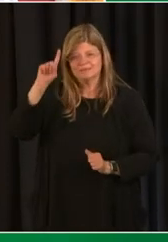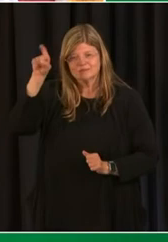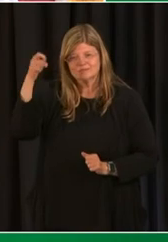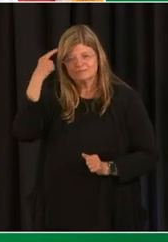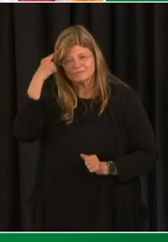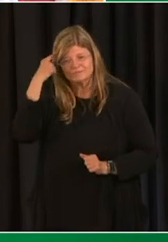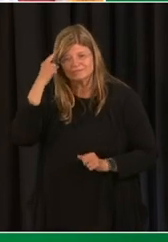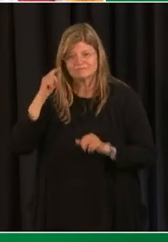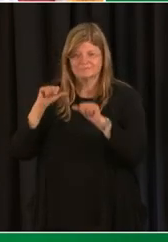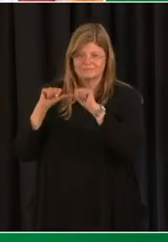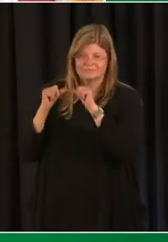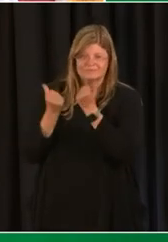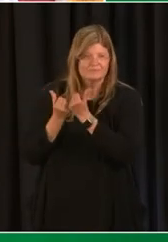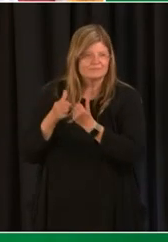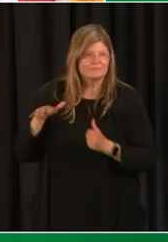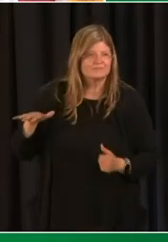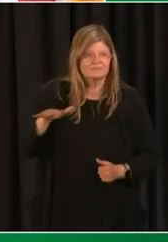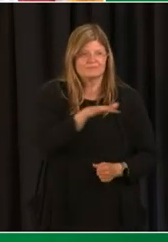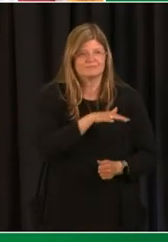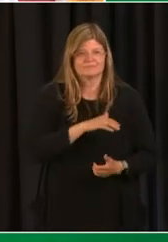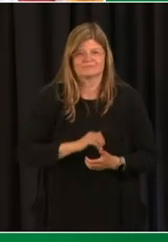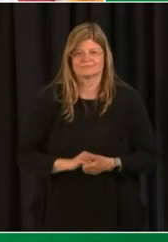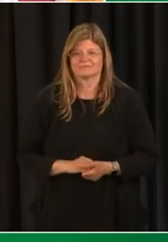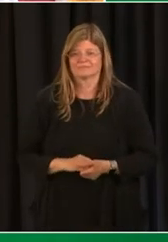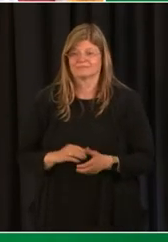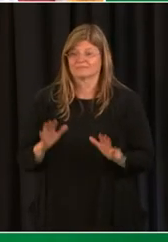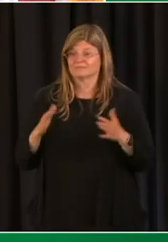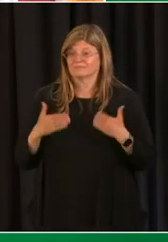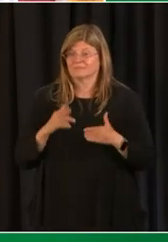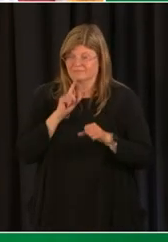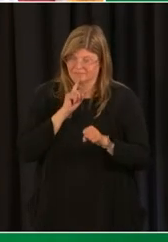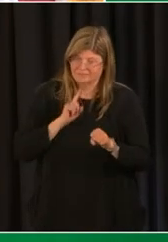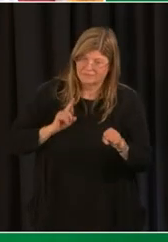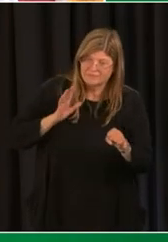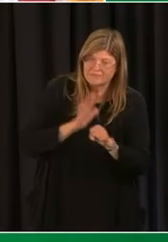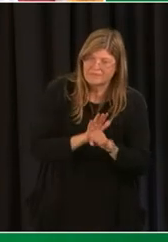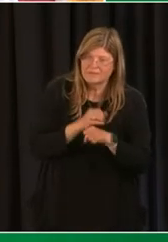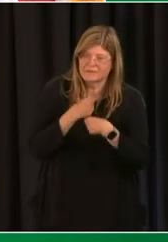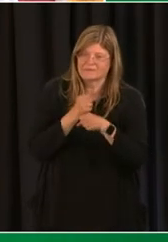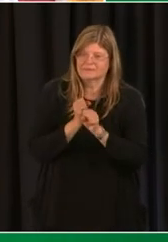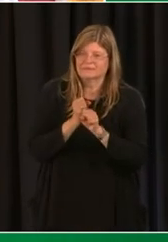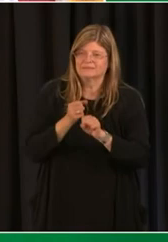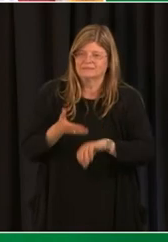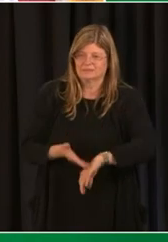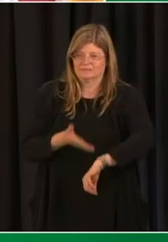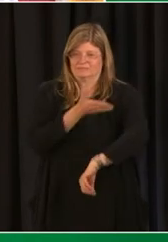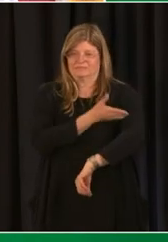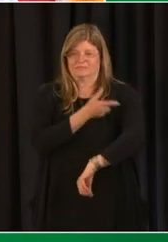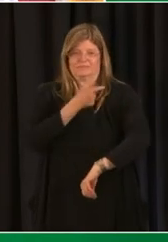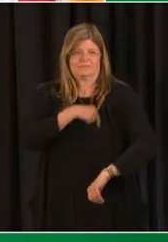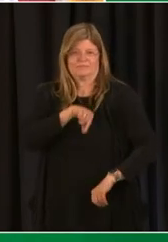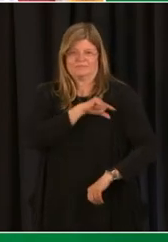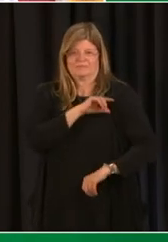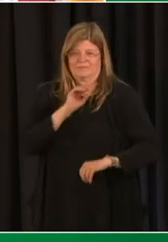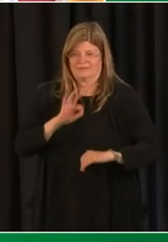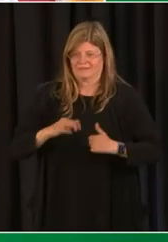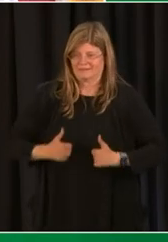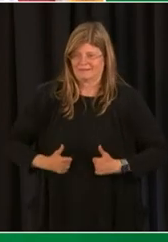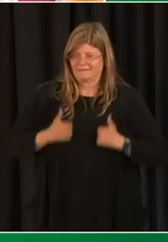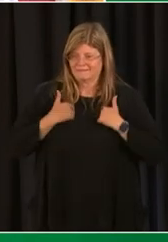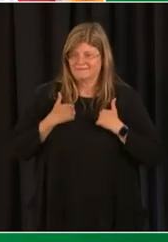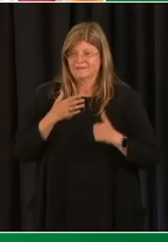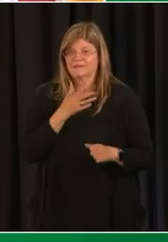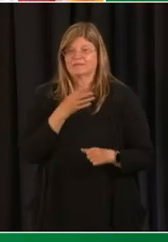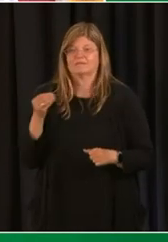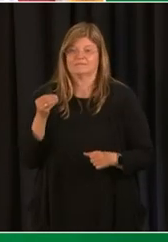these agencies represented here. Very committed to making a difference, improving the quality of life, and